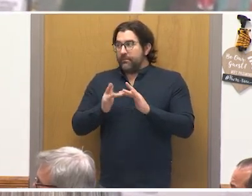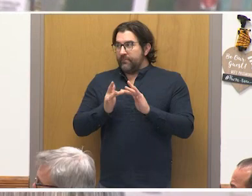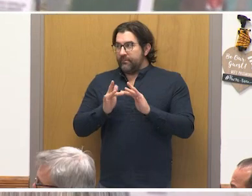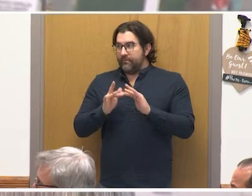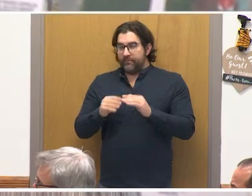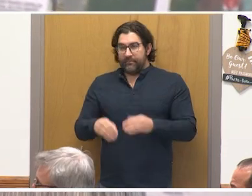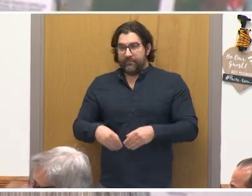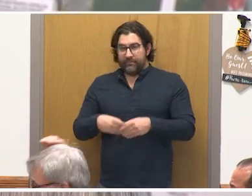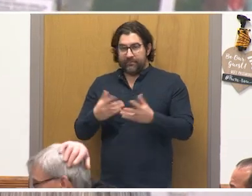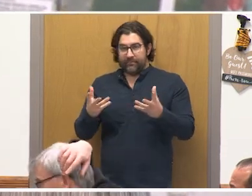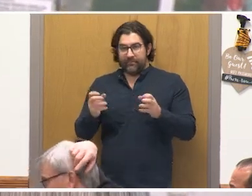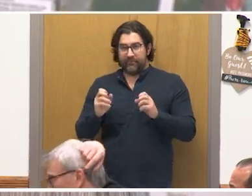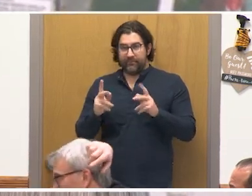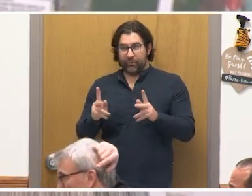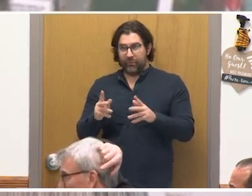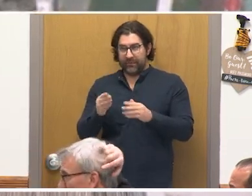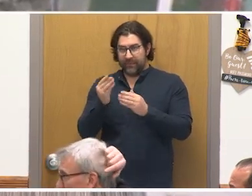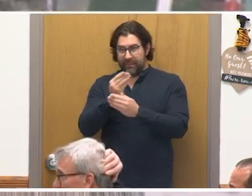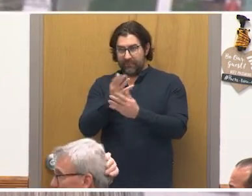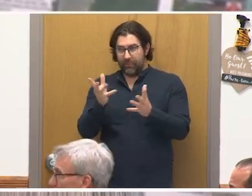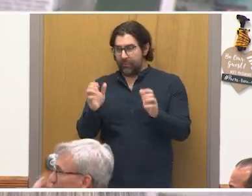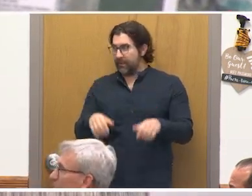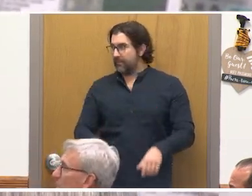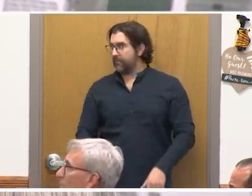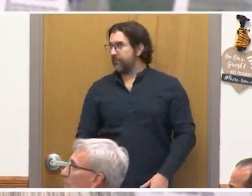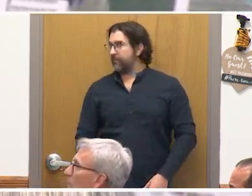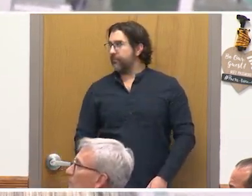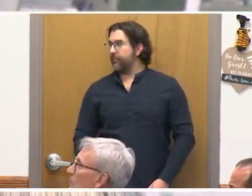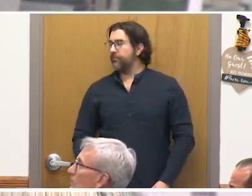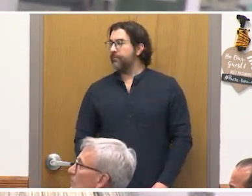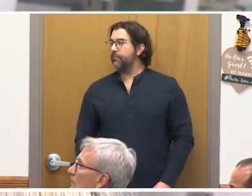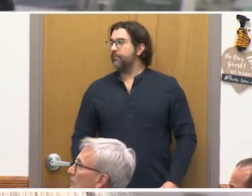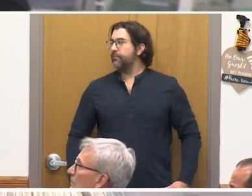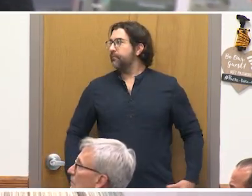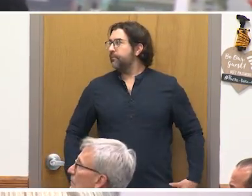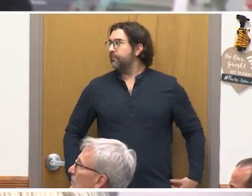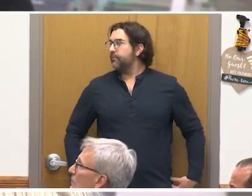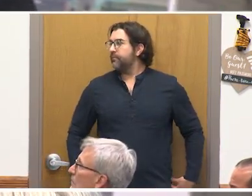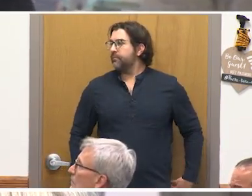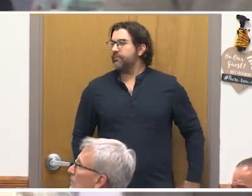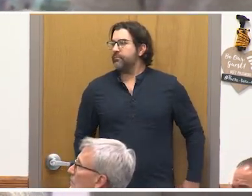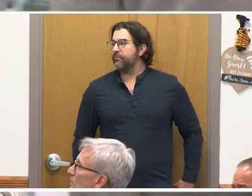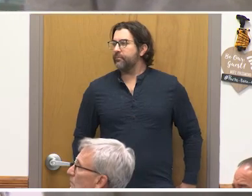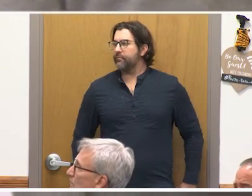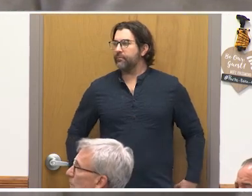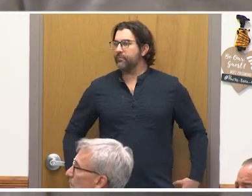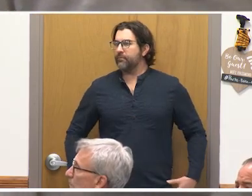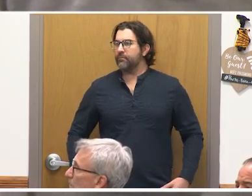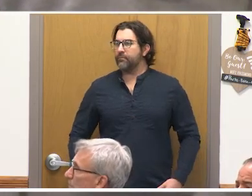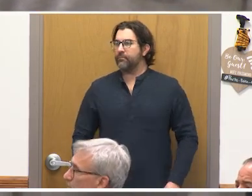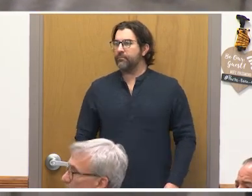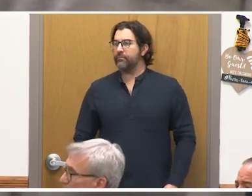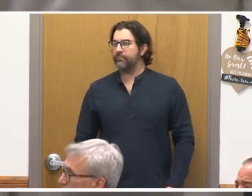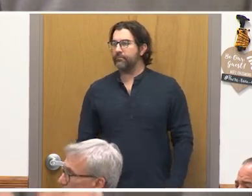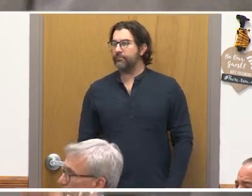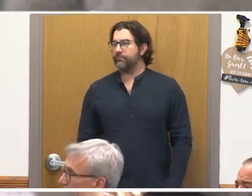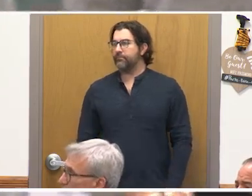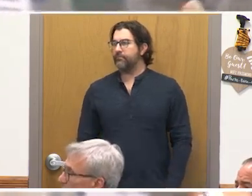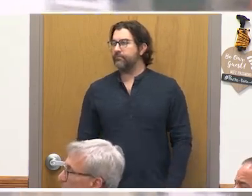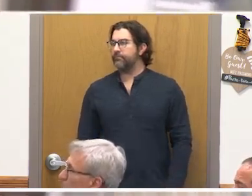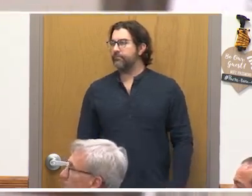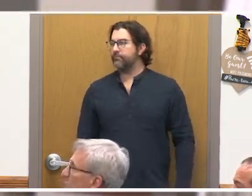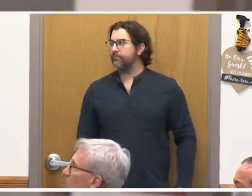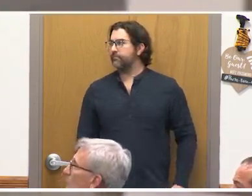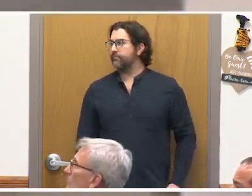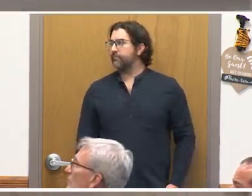contracting opportunities with them. Thank you. All right, I think you had a question earlier. Are you good? Okay. I'm going to